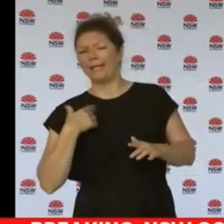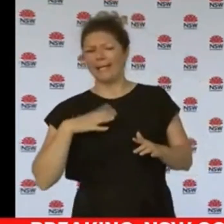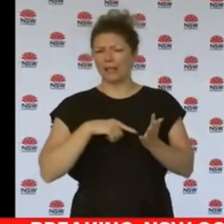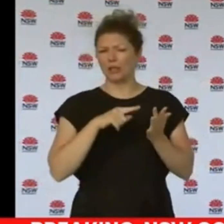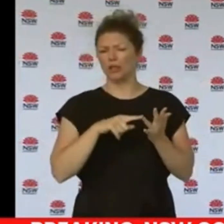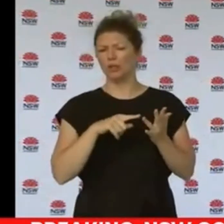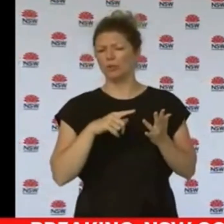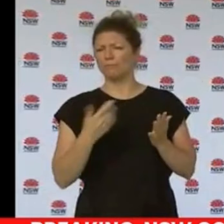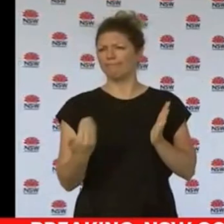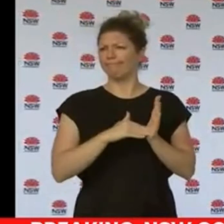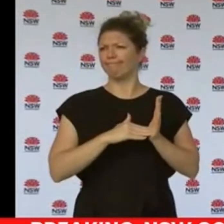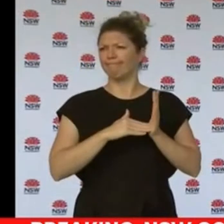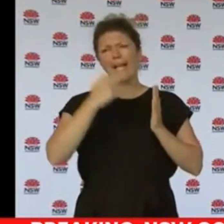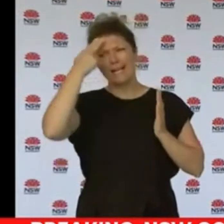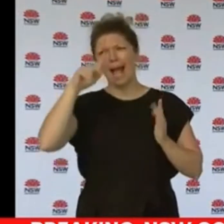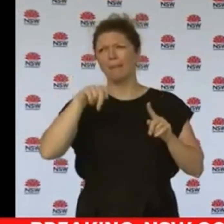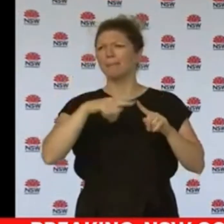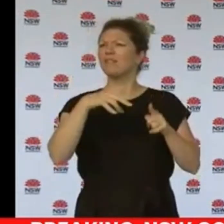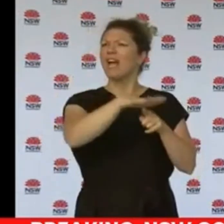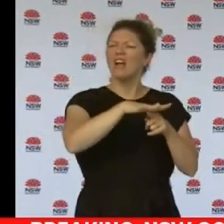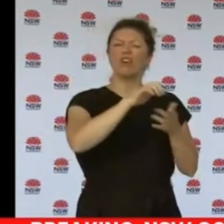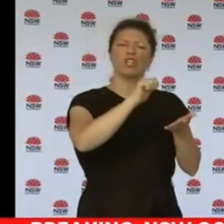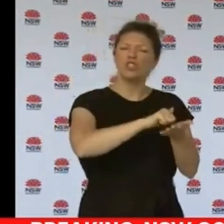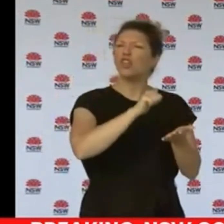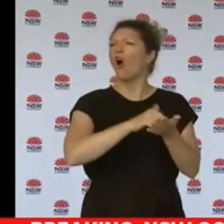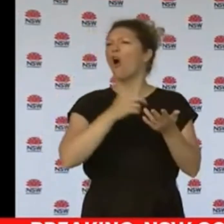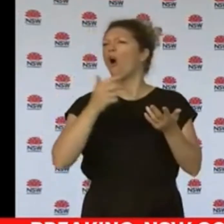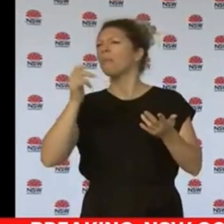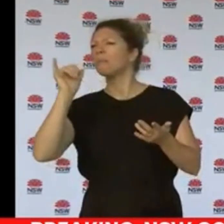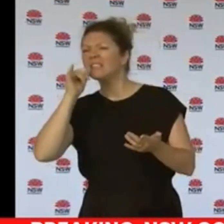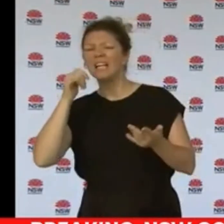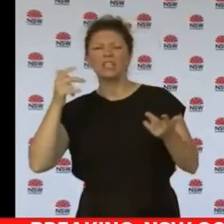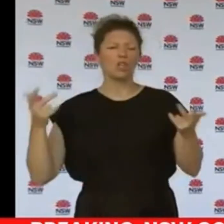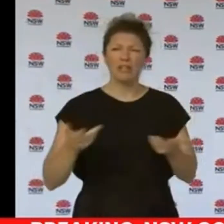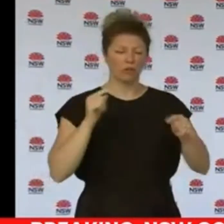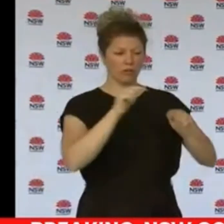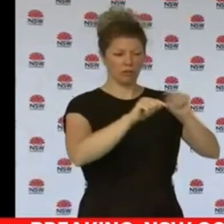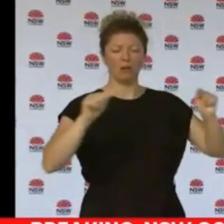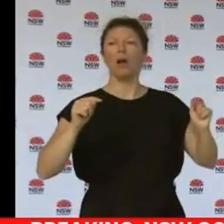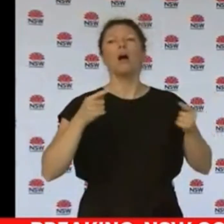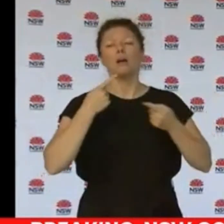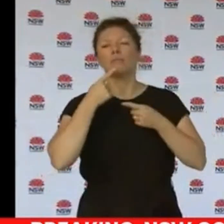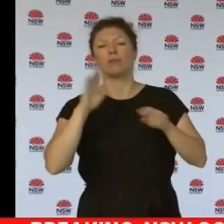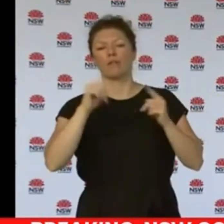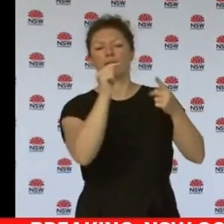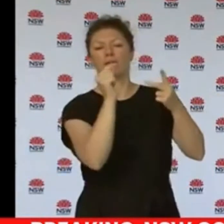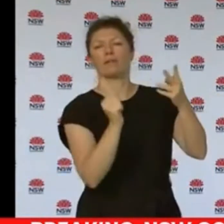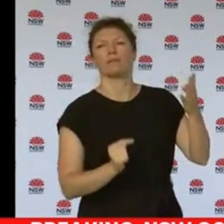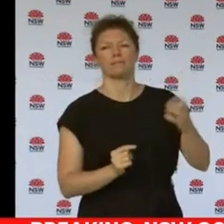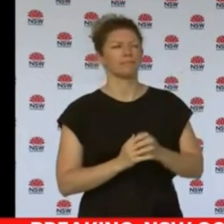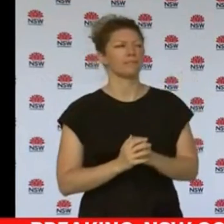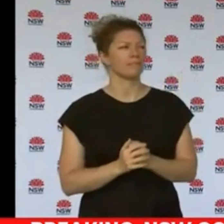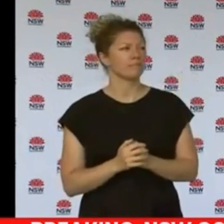we've assessed a number of venues, and over the preceding days have released venue alerts for the sites where those individuals have